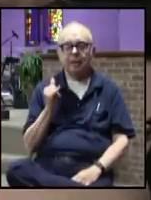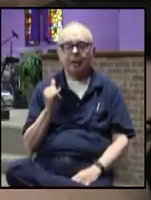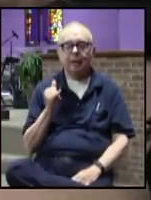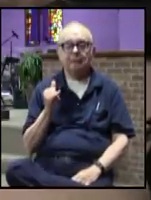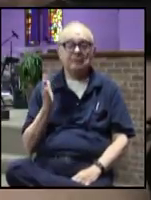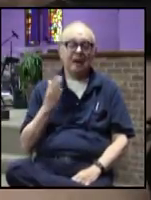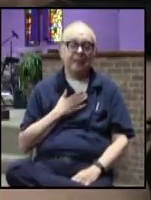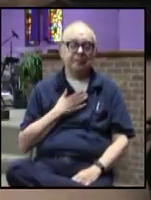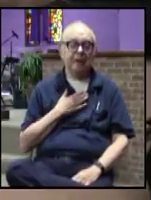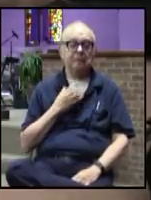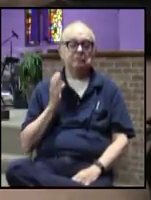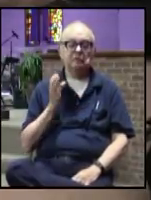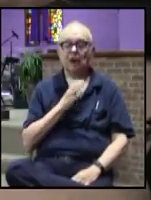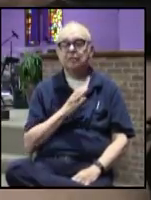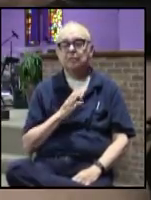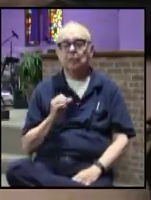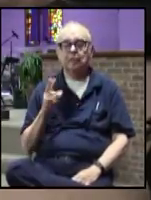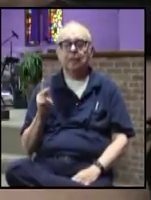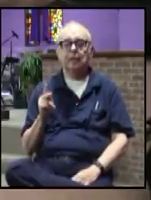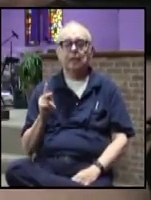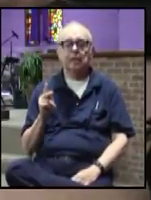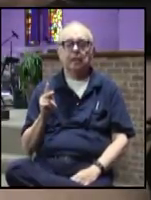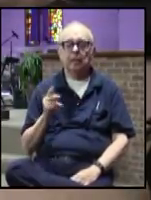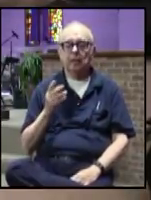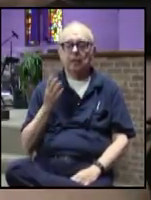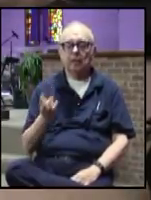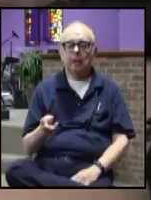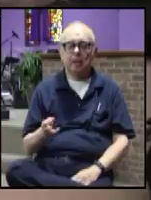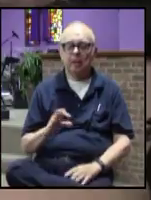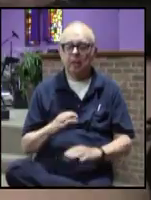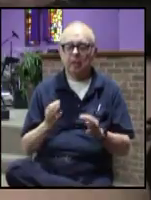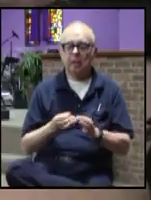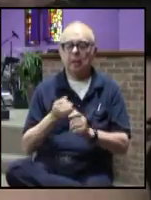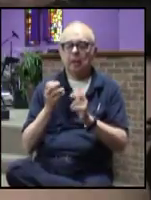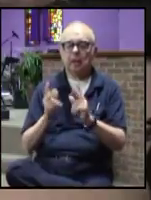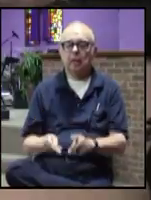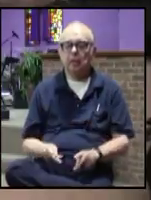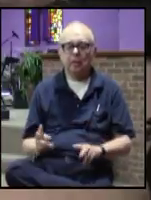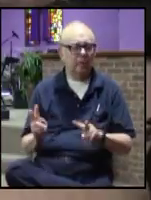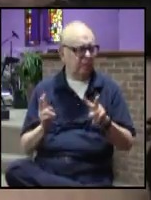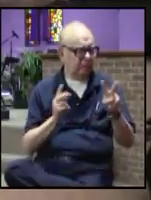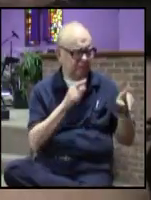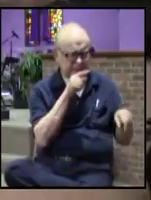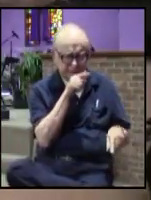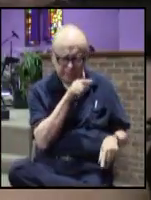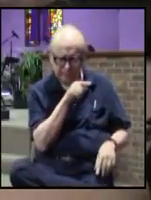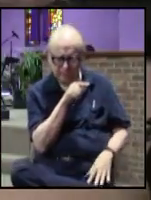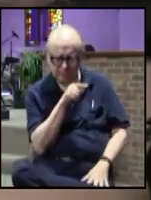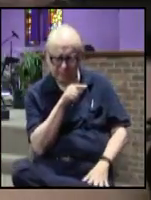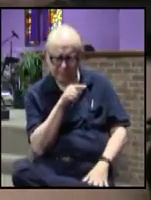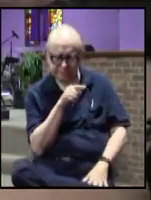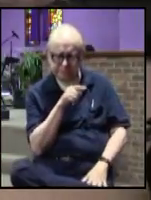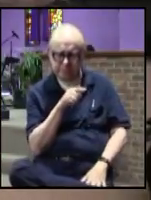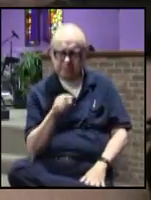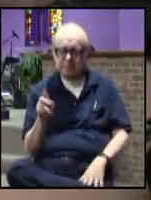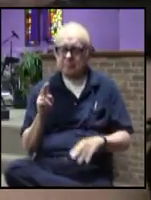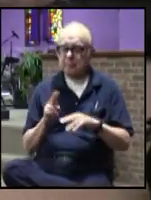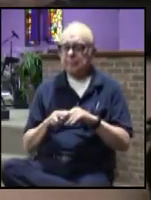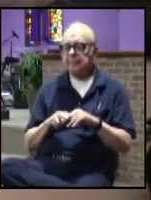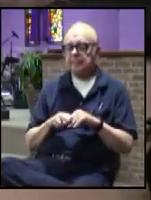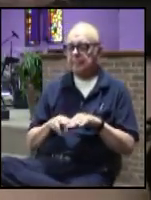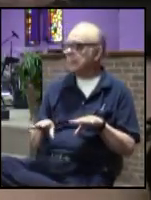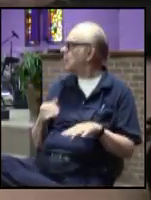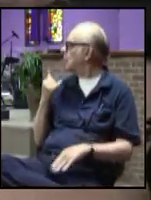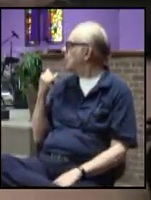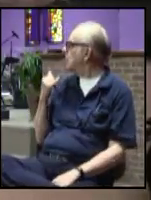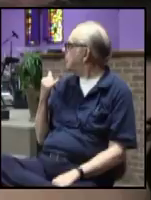Hello? This is Chuck. Yeah? Okay. While the rest of the family and everybody else is looking at you, and you're